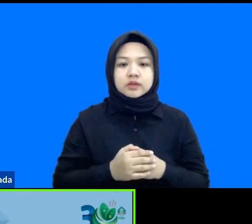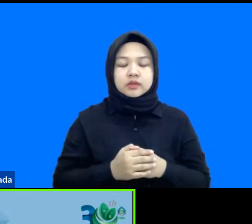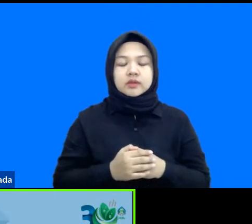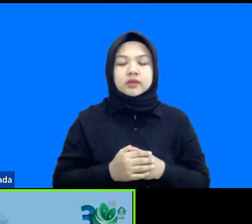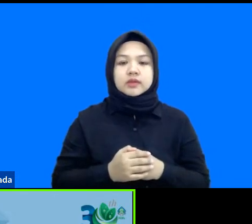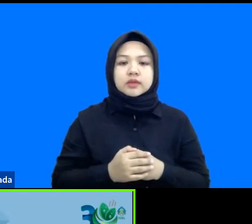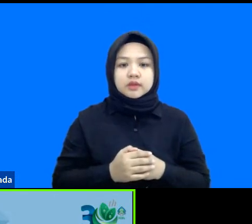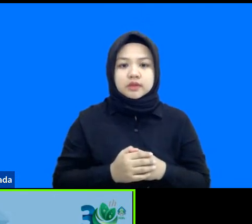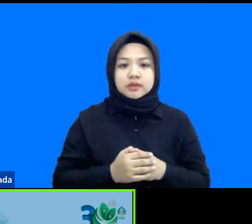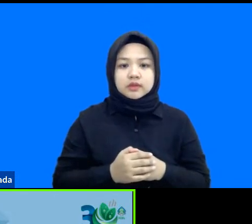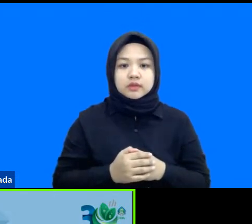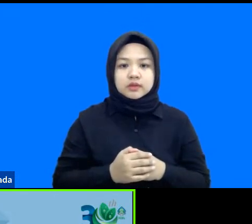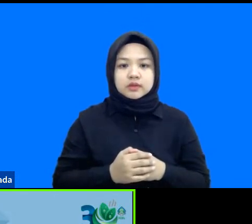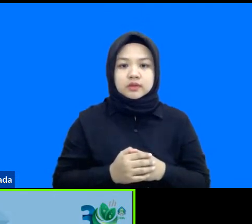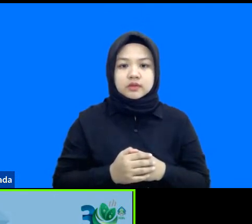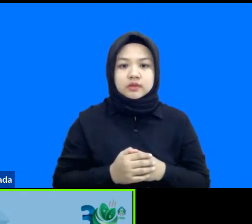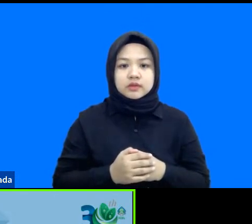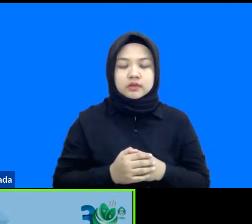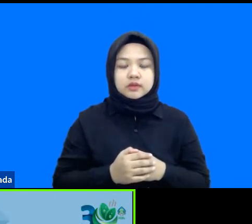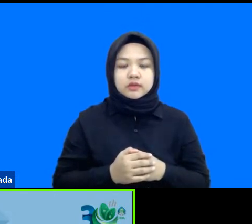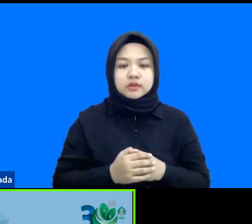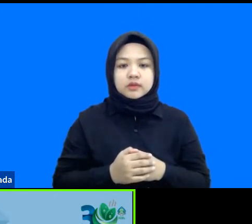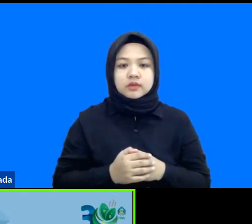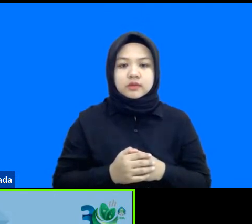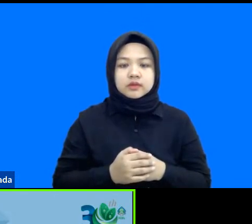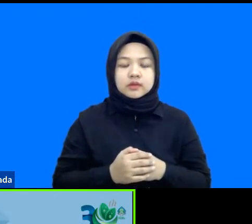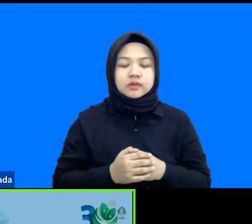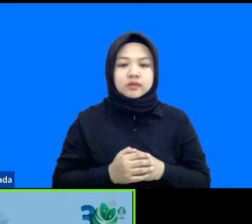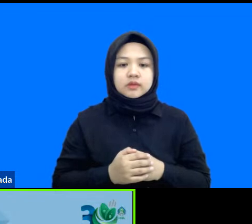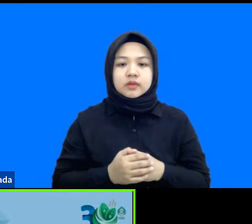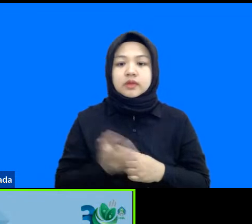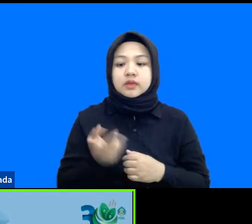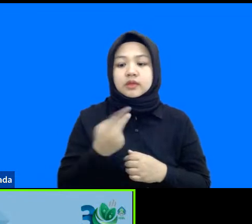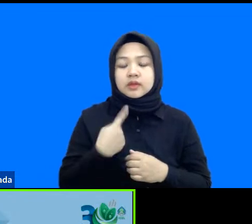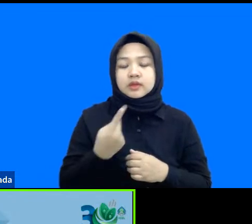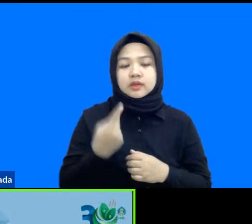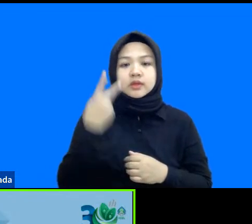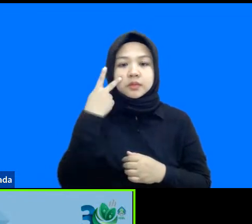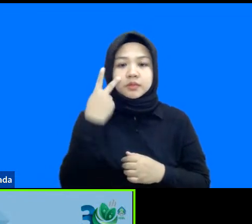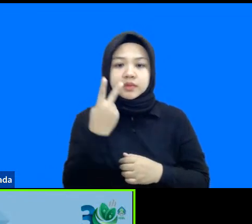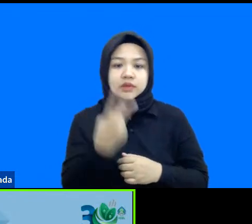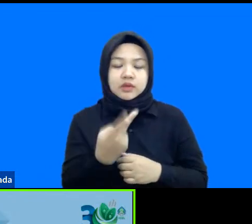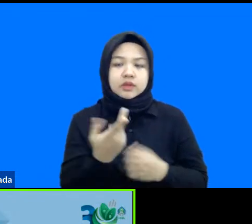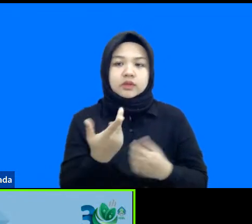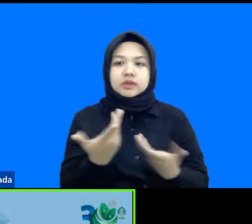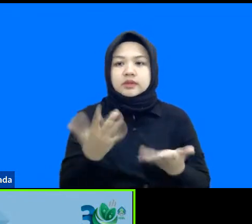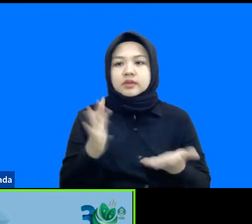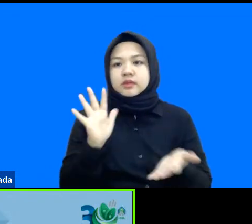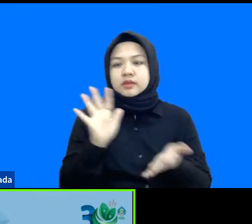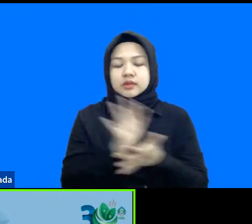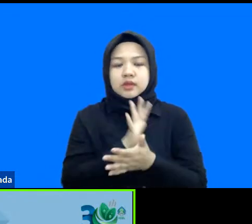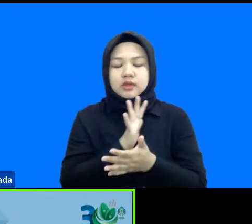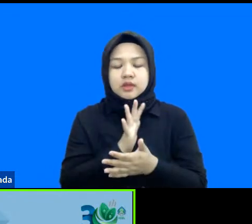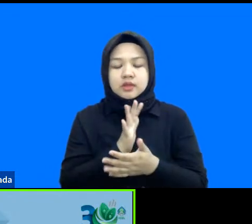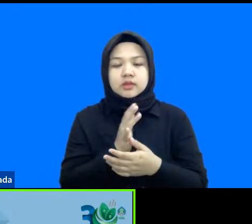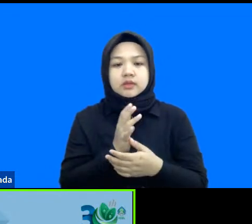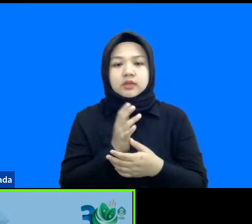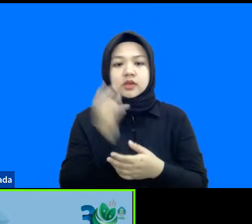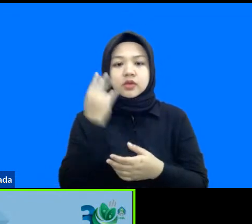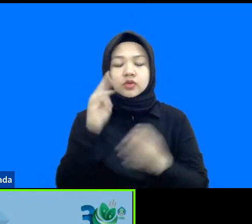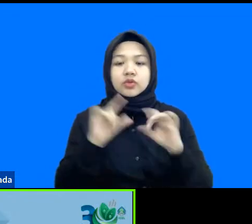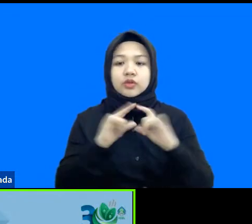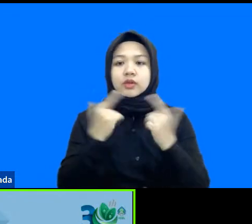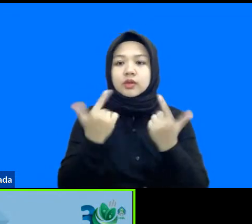acknowledge and we saw that unfortunately in local institutions, for example, they don't have, even in